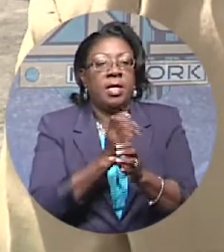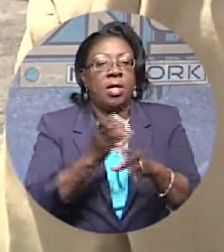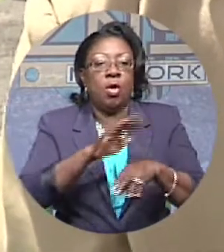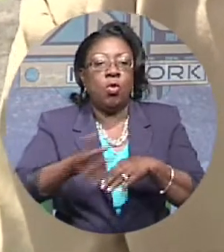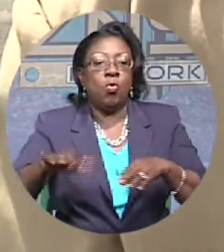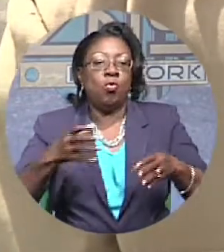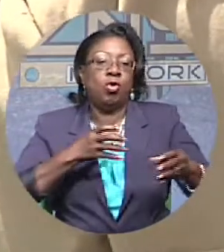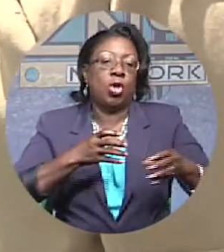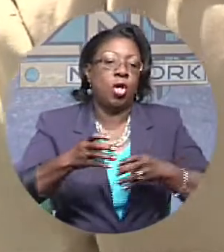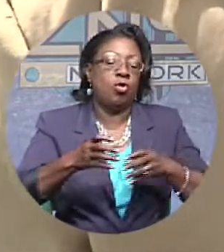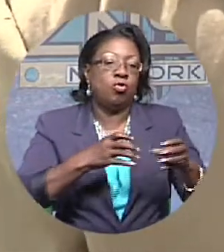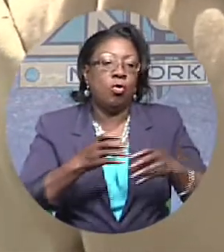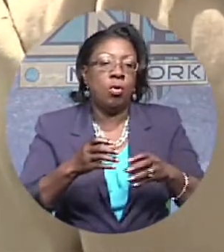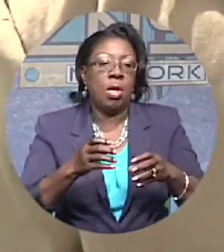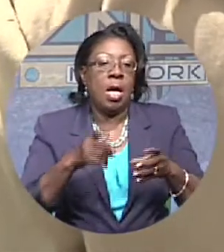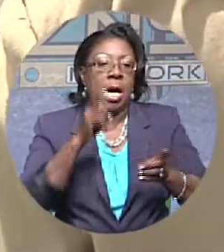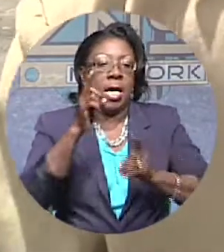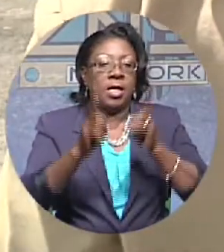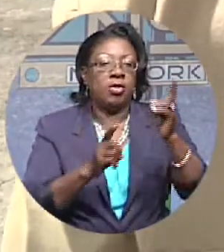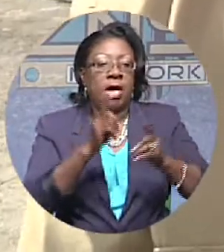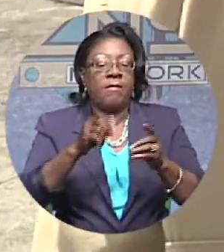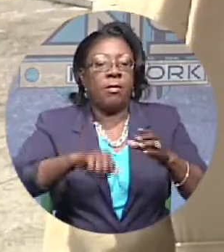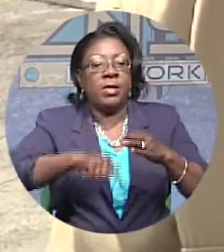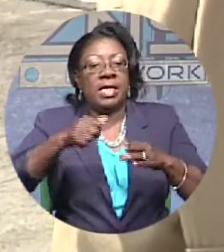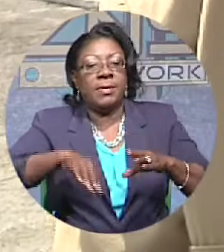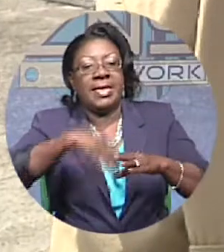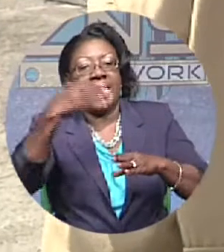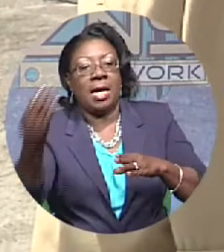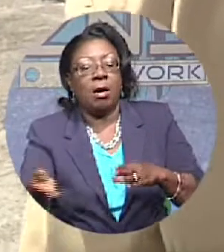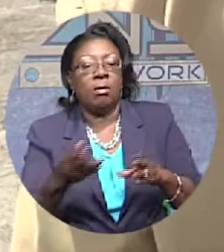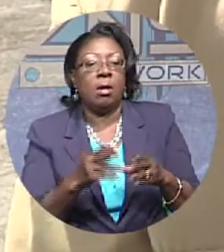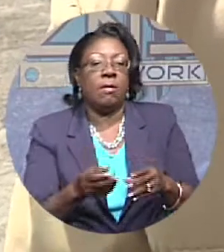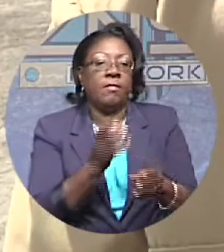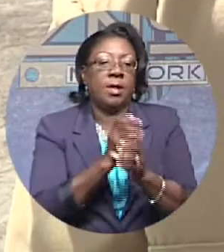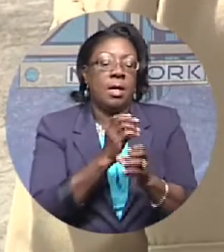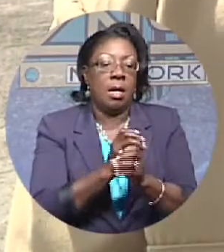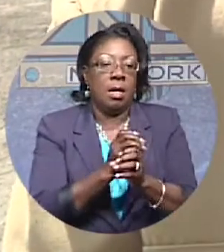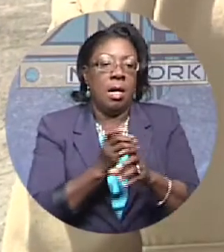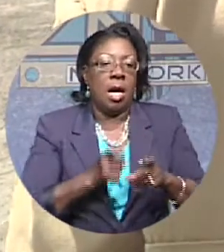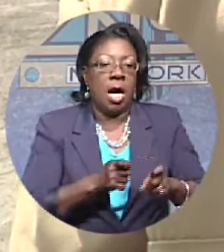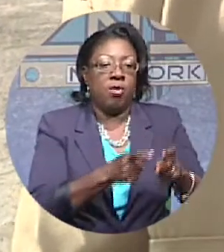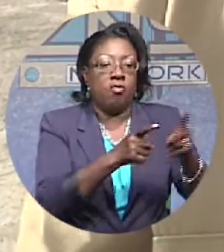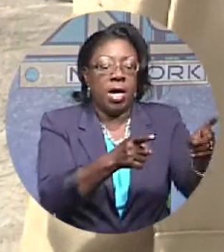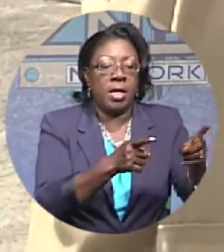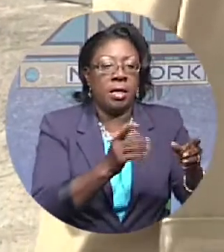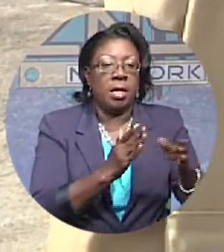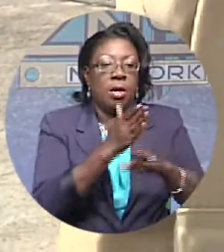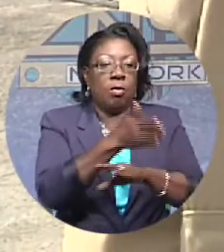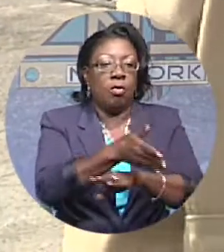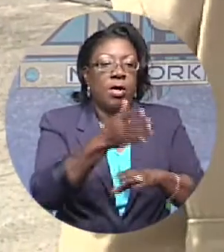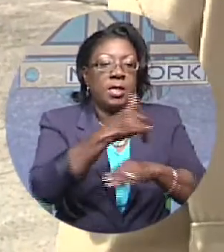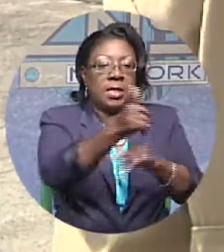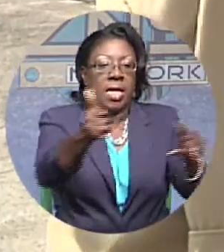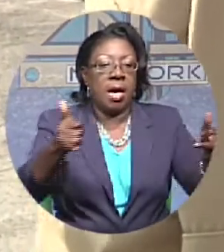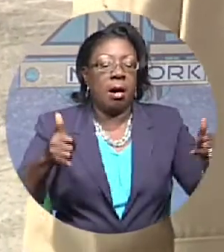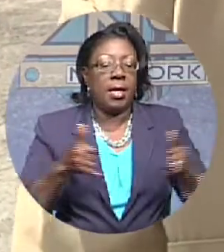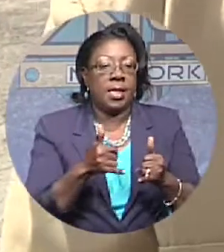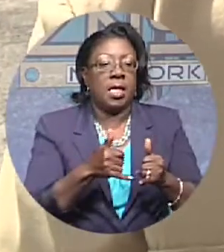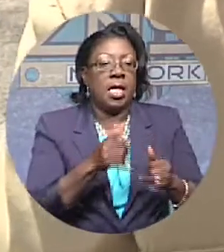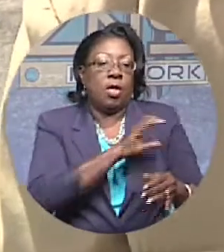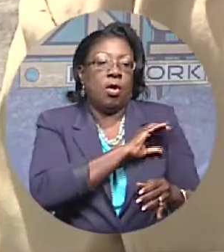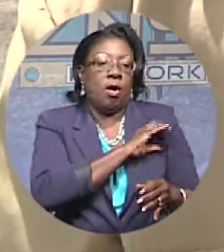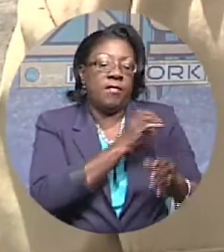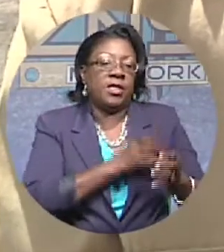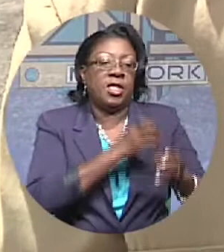control. The driver was able to get out of the vehicle. He ran across some yards. The officers gave